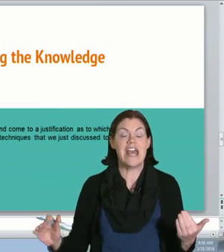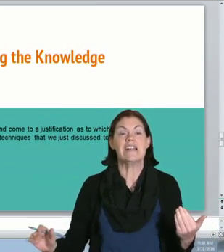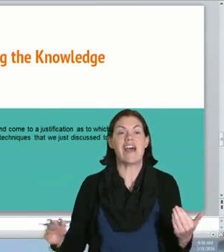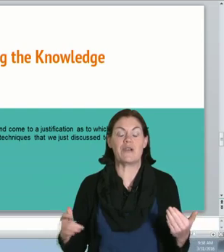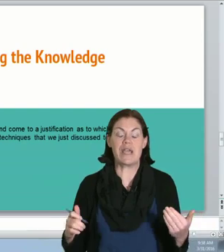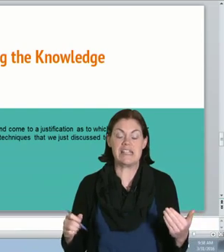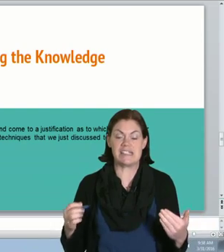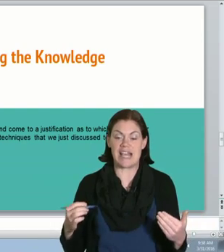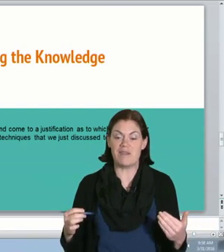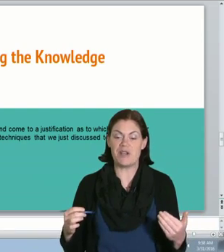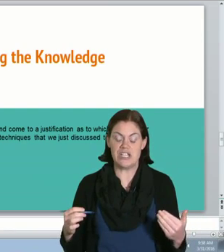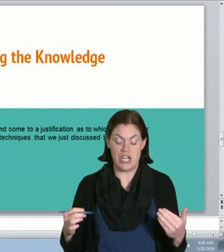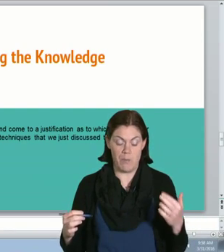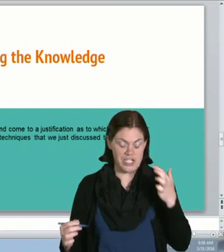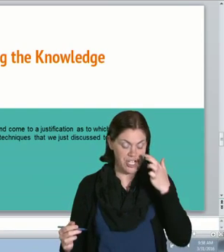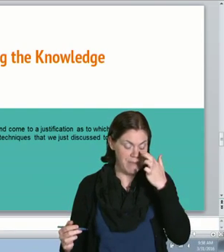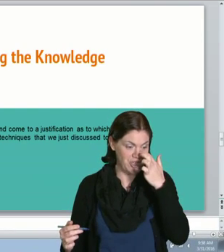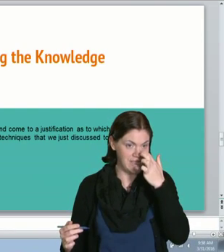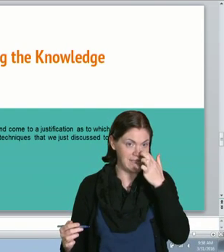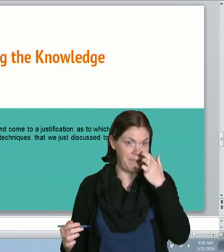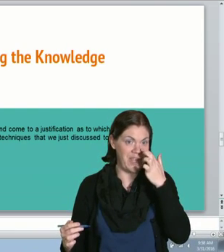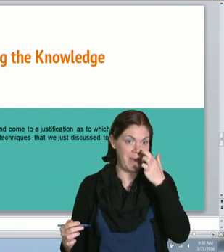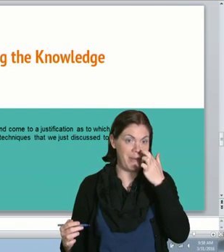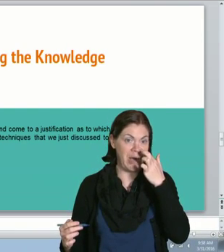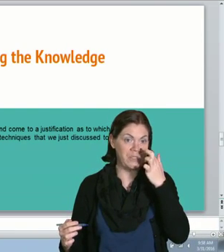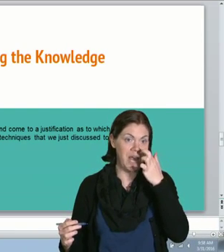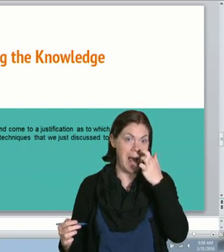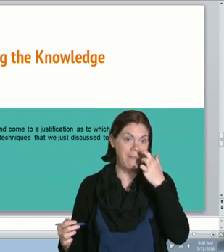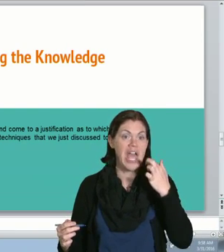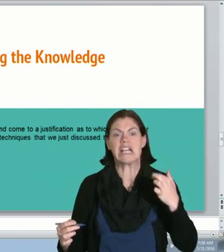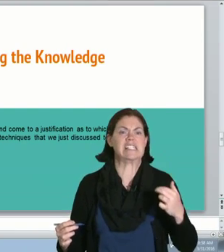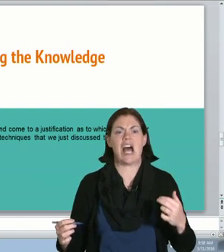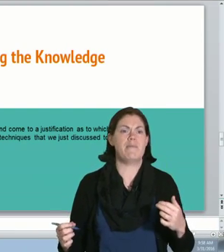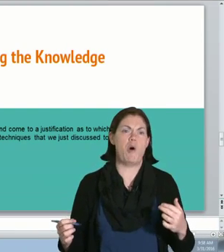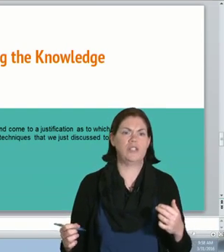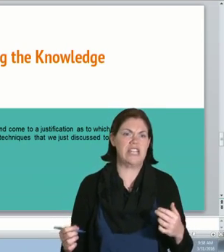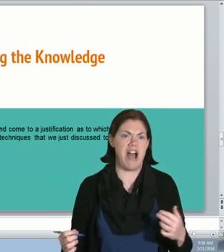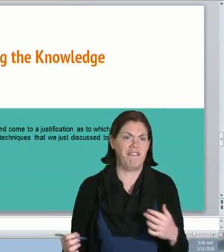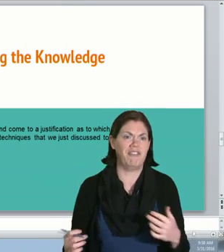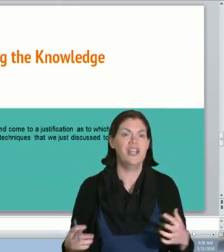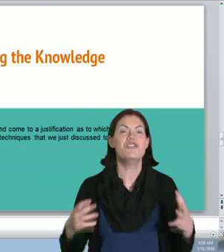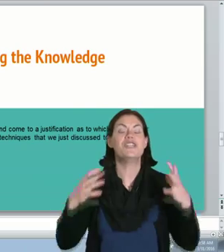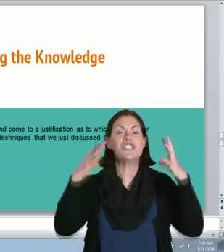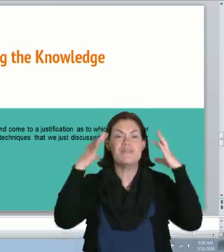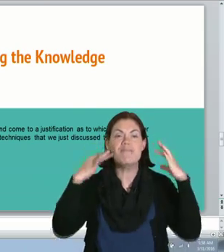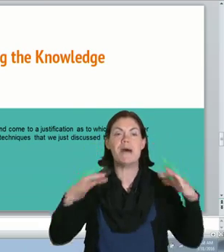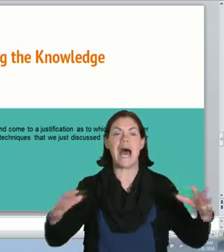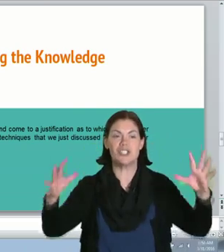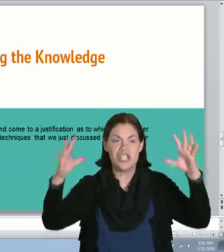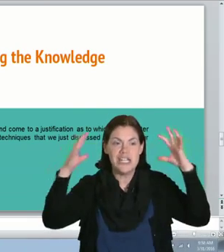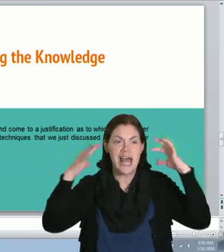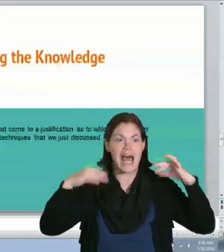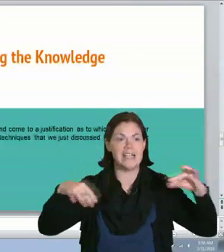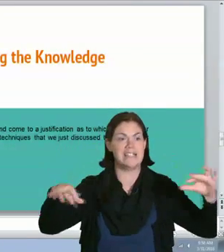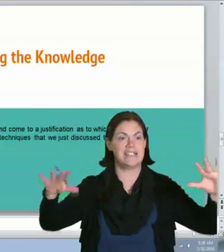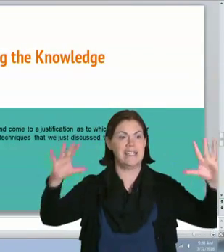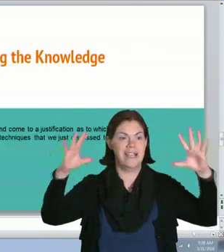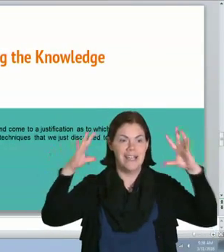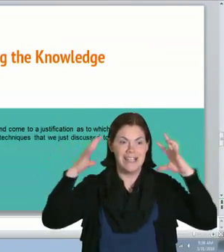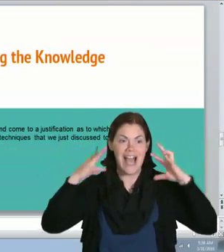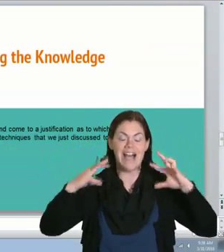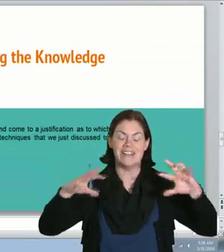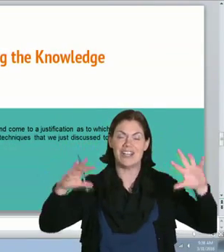right? Like in the second one, when she mentioned something about, 'cause I'm old enough, you can just imagine